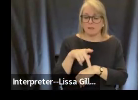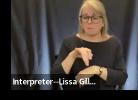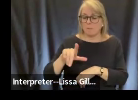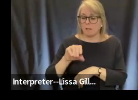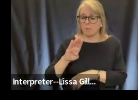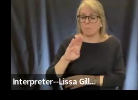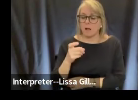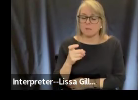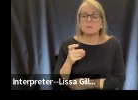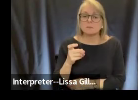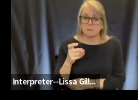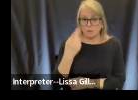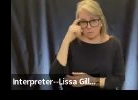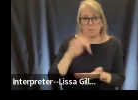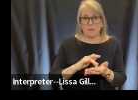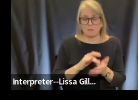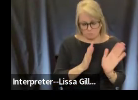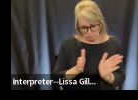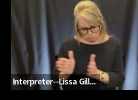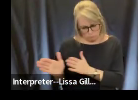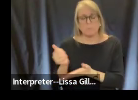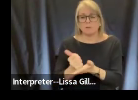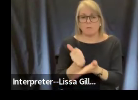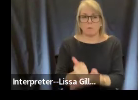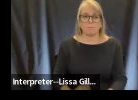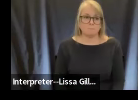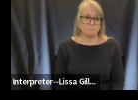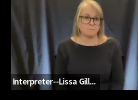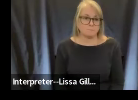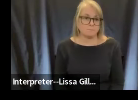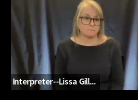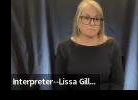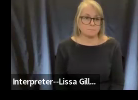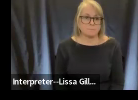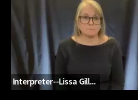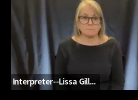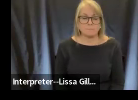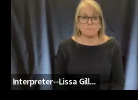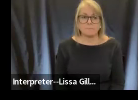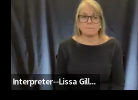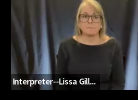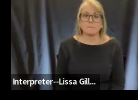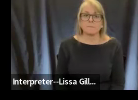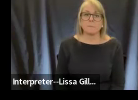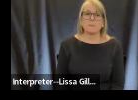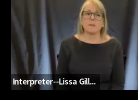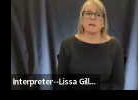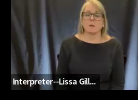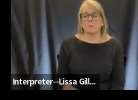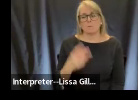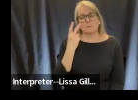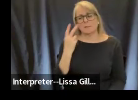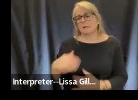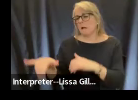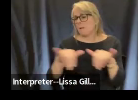organize your medication is very helpful to try to avoid some of these issues. Another issue that we do see is individuals